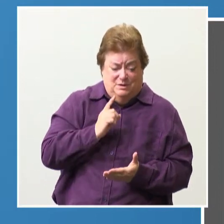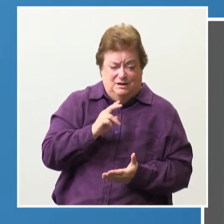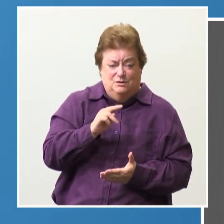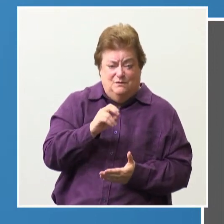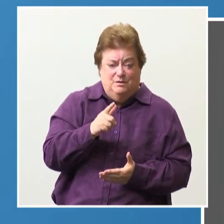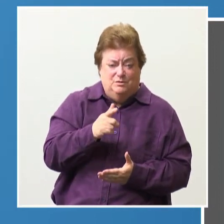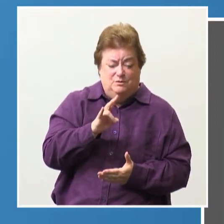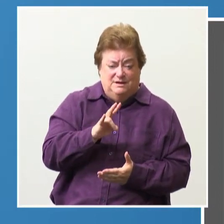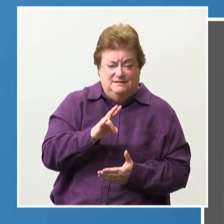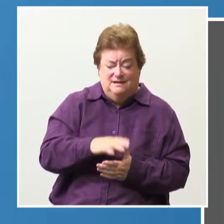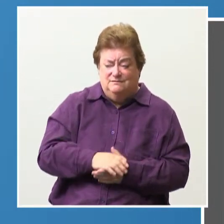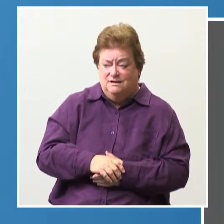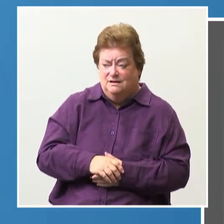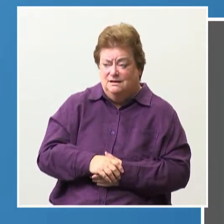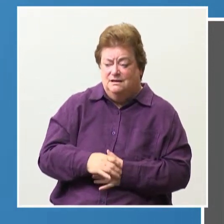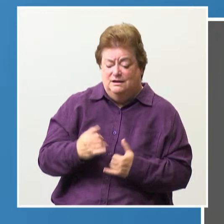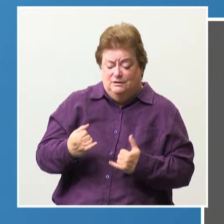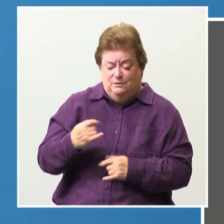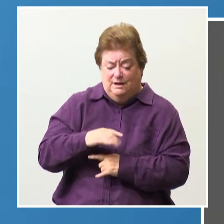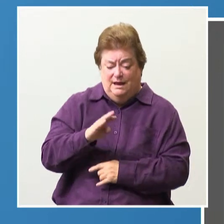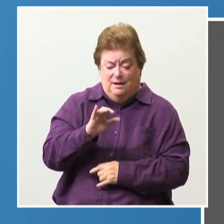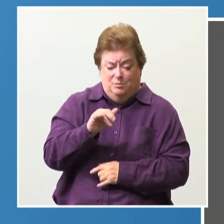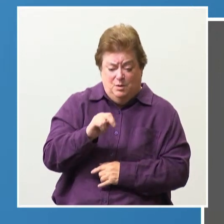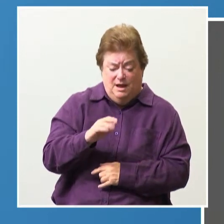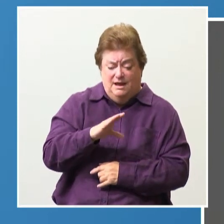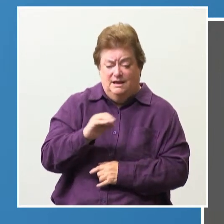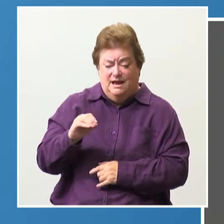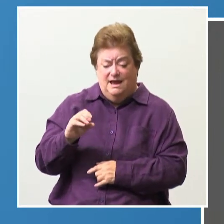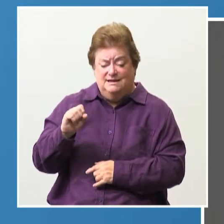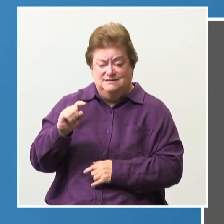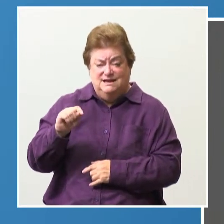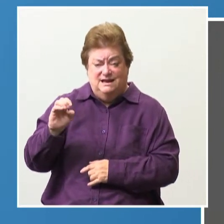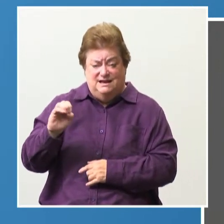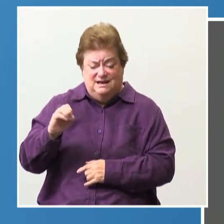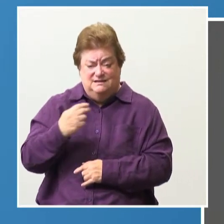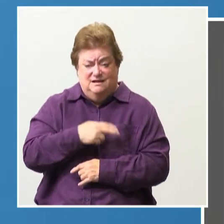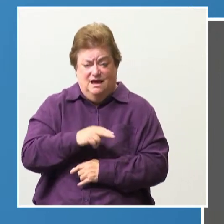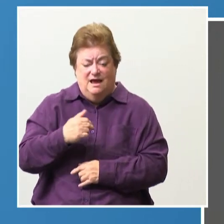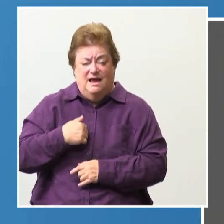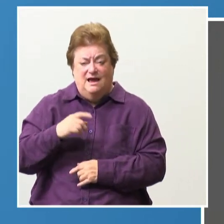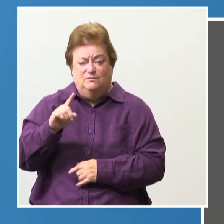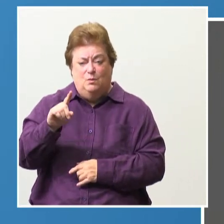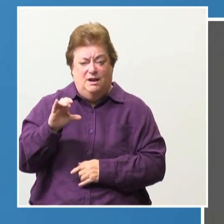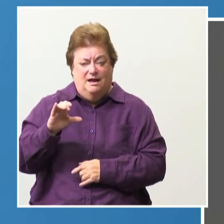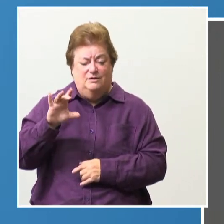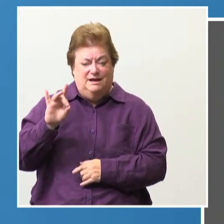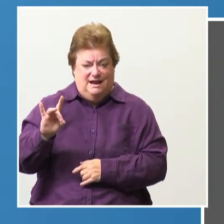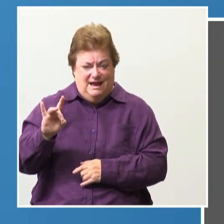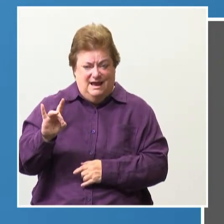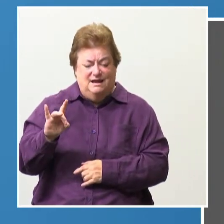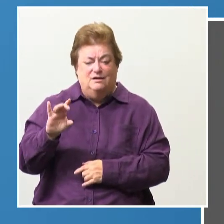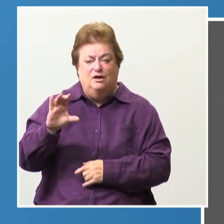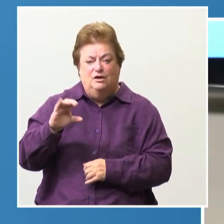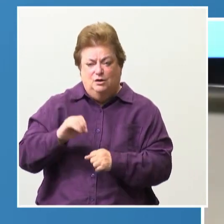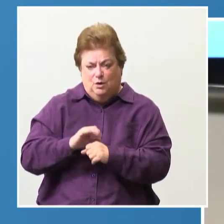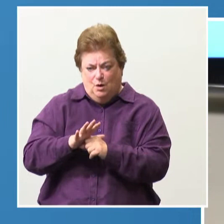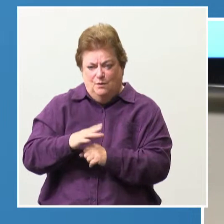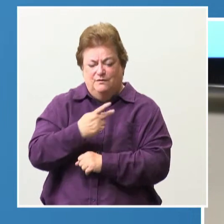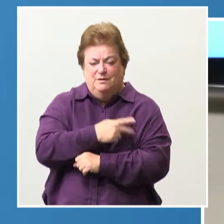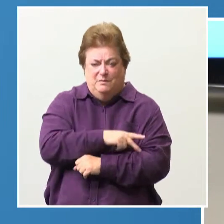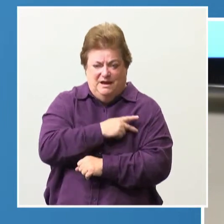27th. Today, Bryan Health and CHI St. Elizabeth reported 108 COVID-19